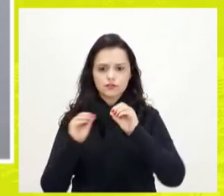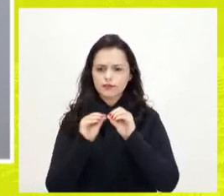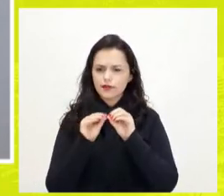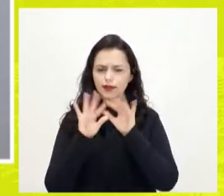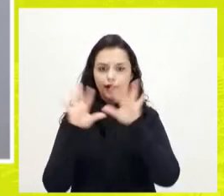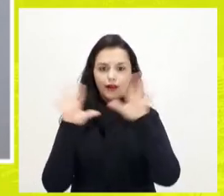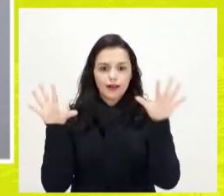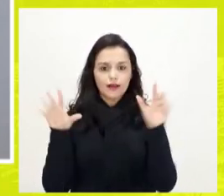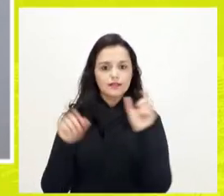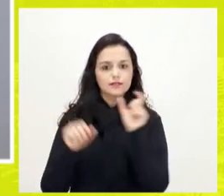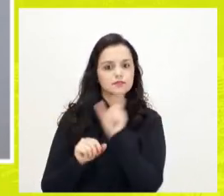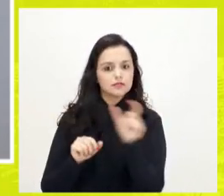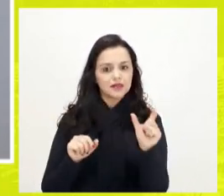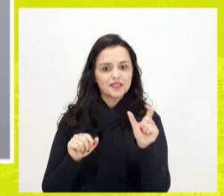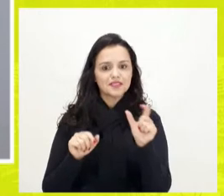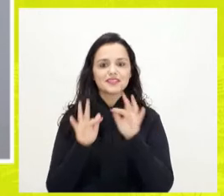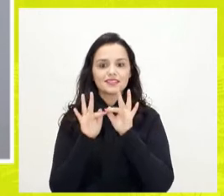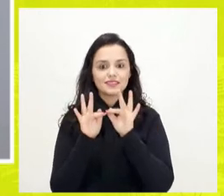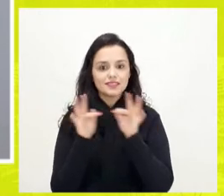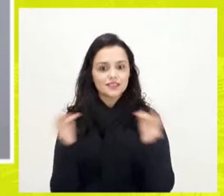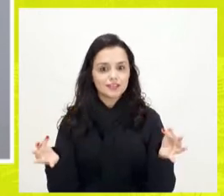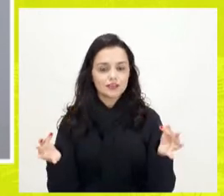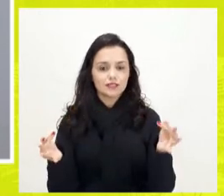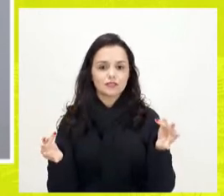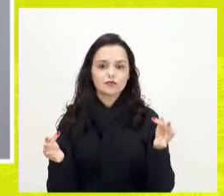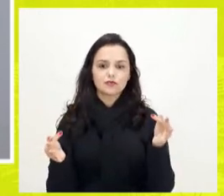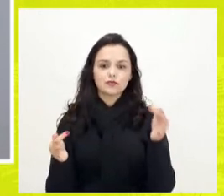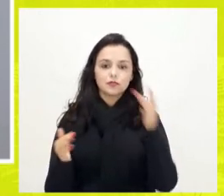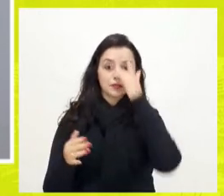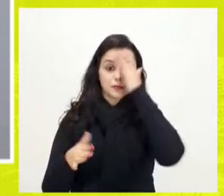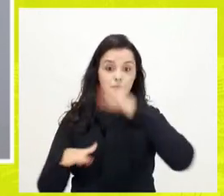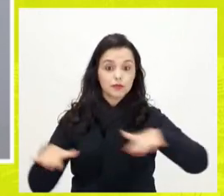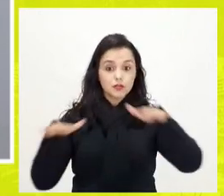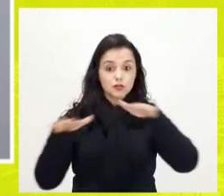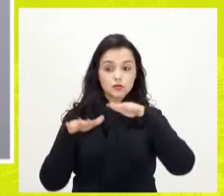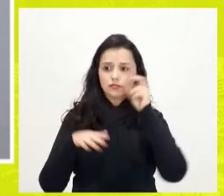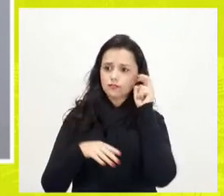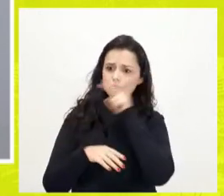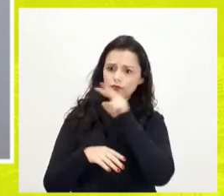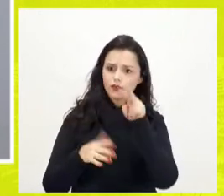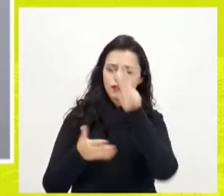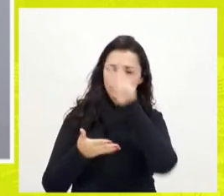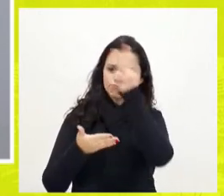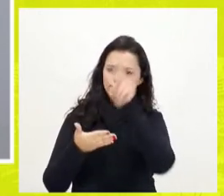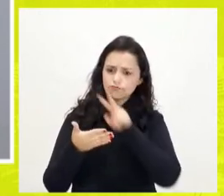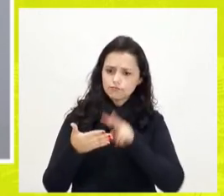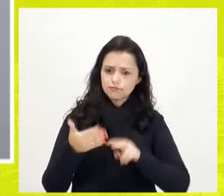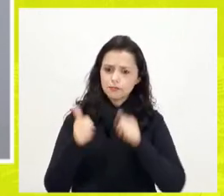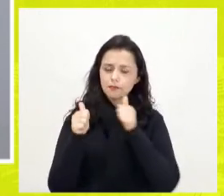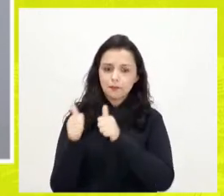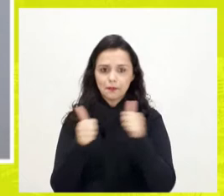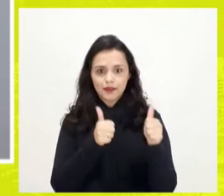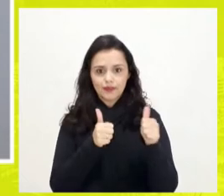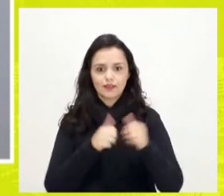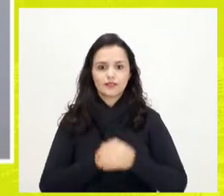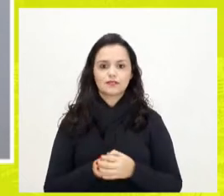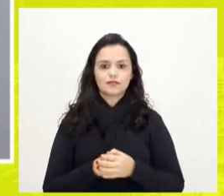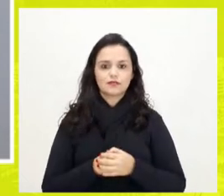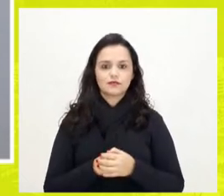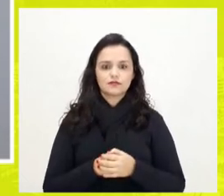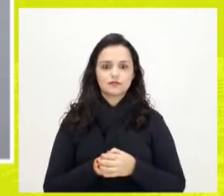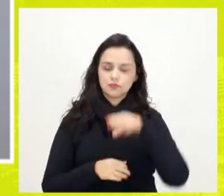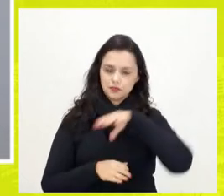politics with simple language for the electors and for the candidates in portuguese so all of